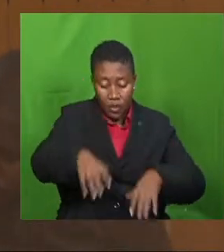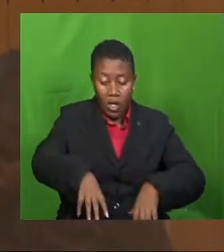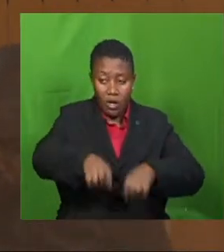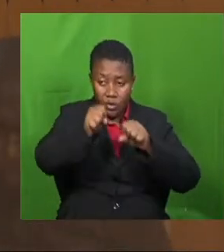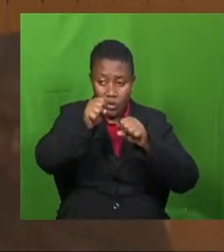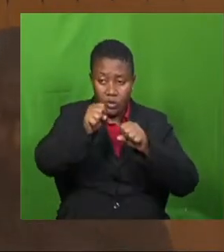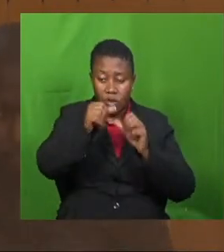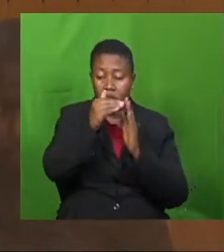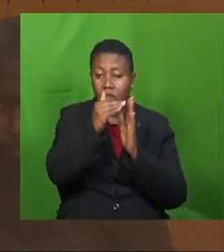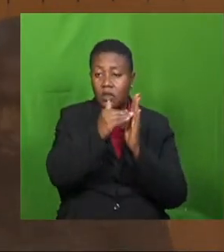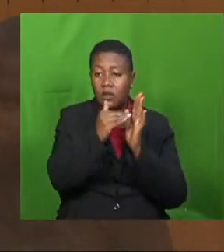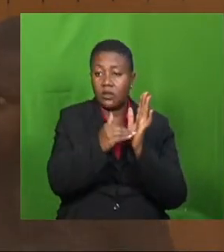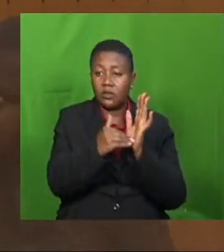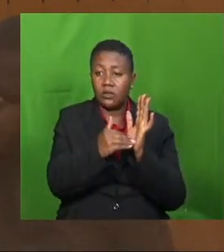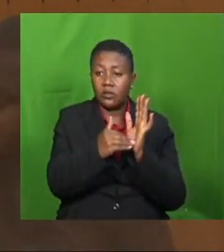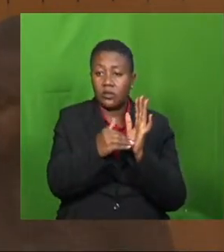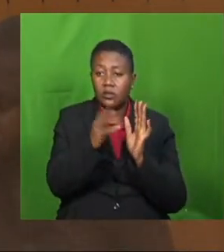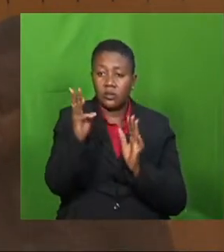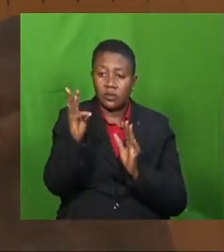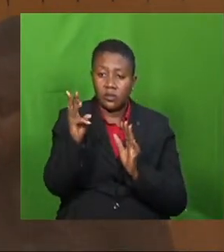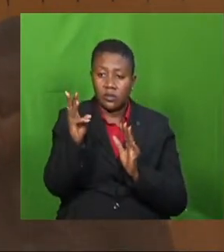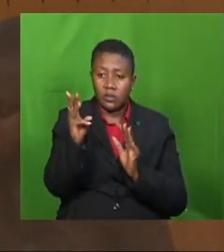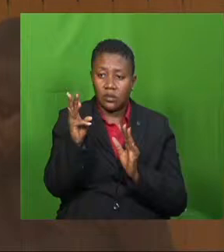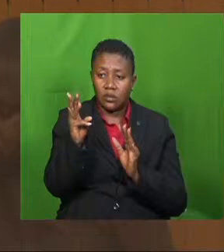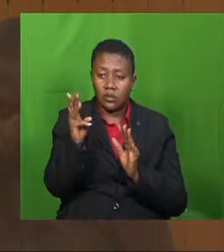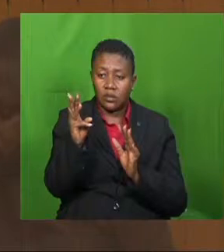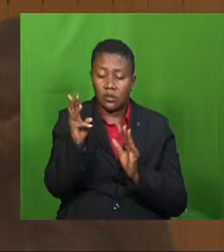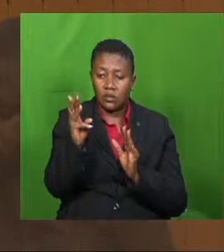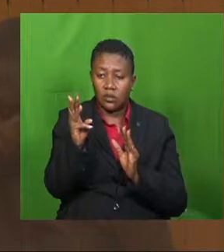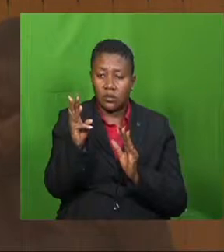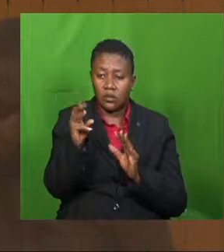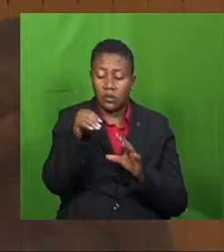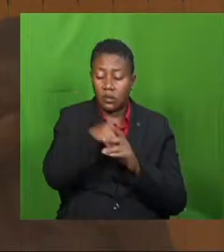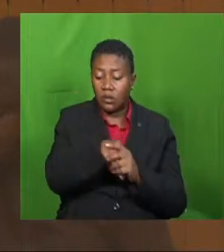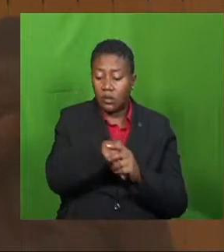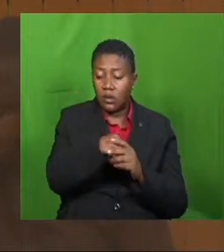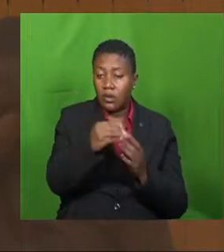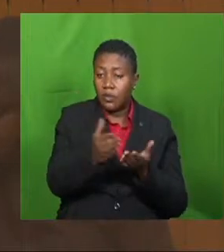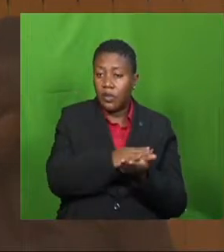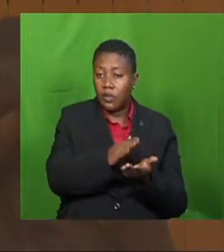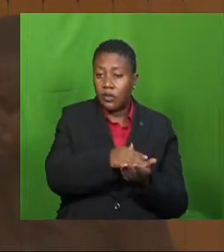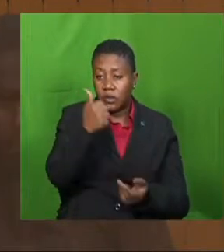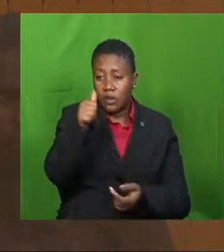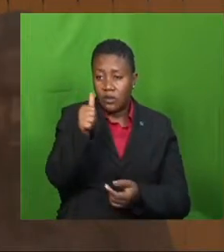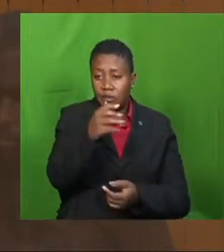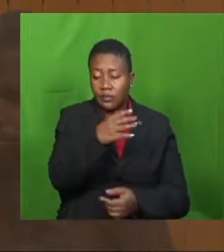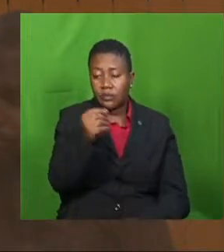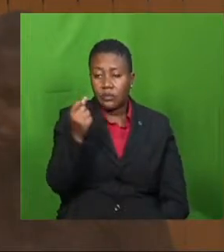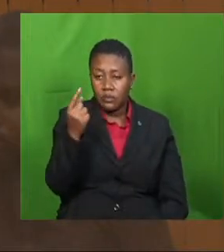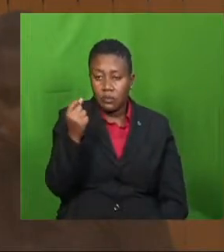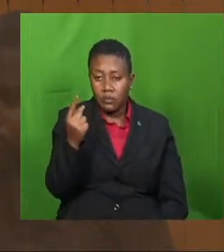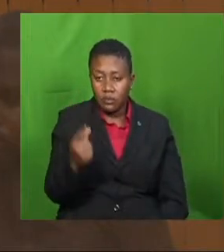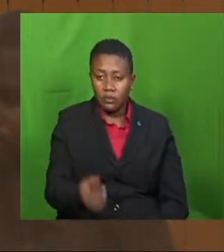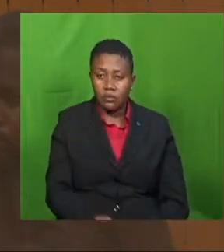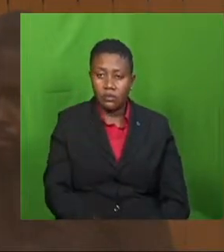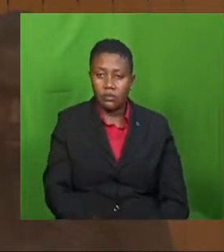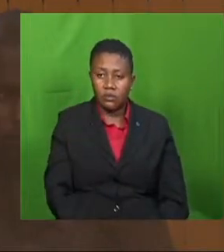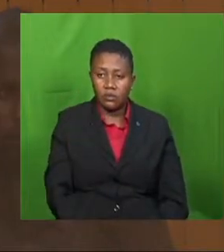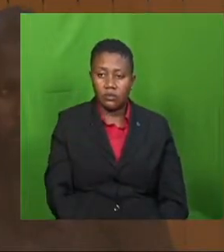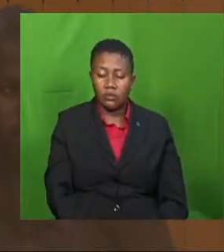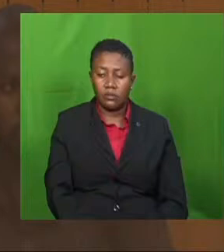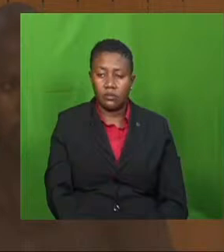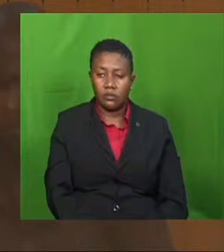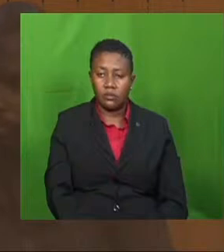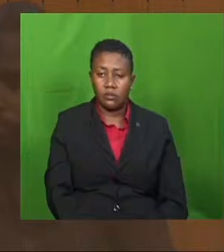number 16 as contained in pages 10 and 11 of today's order paper. I so move, Mr.